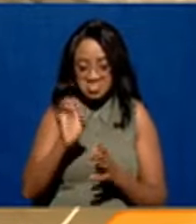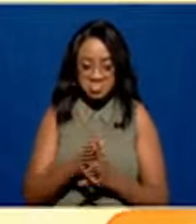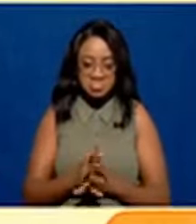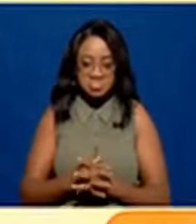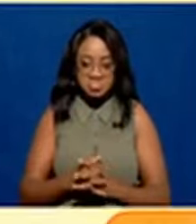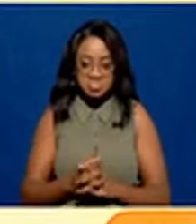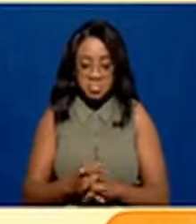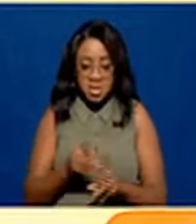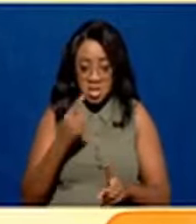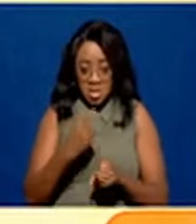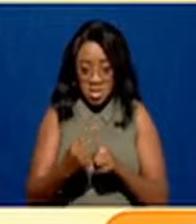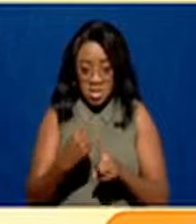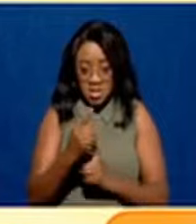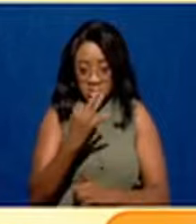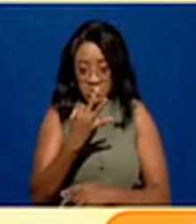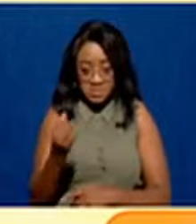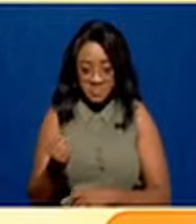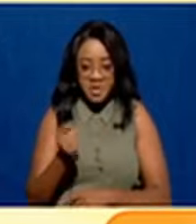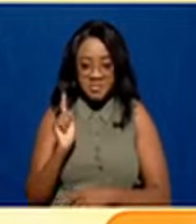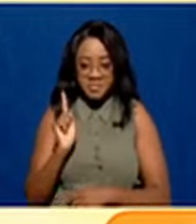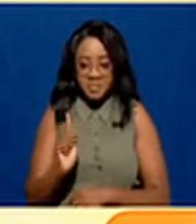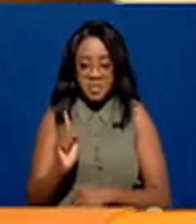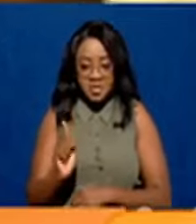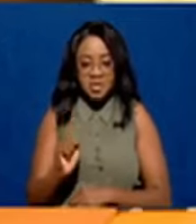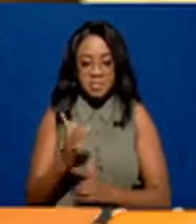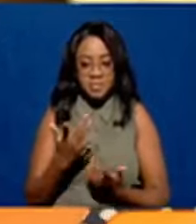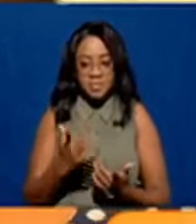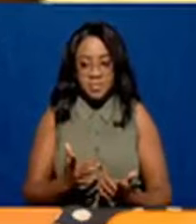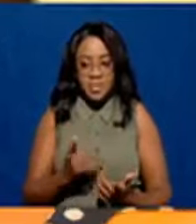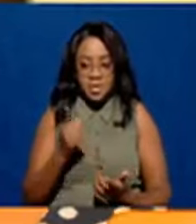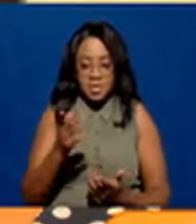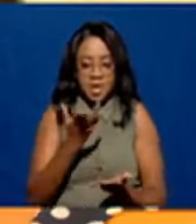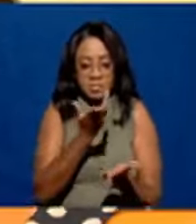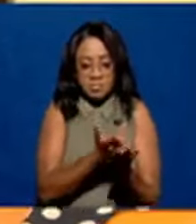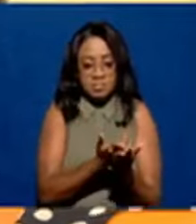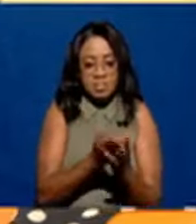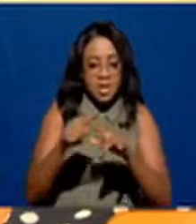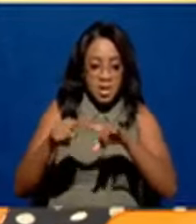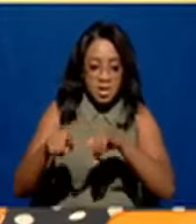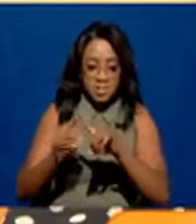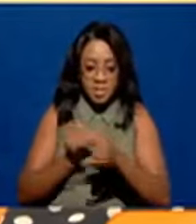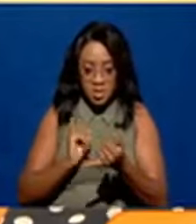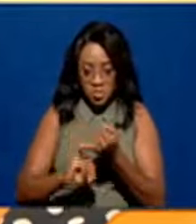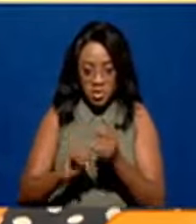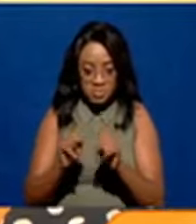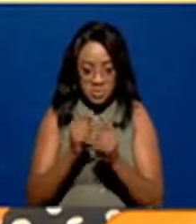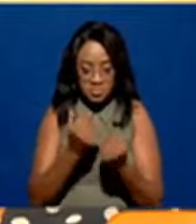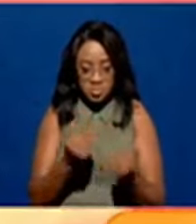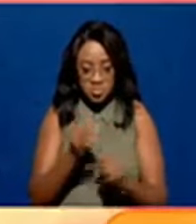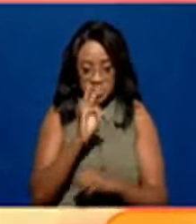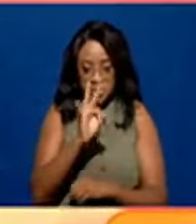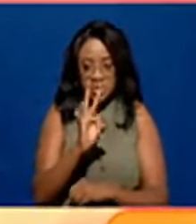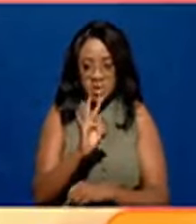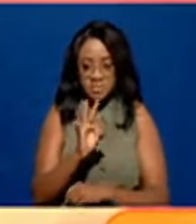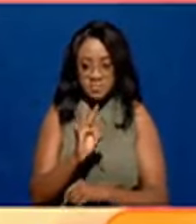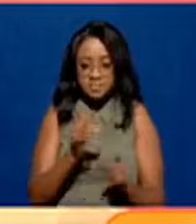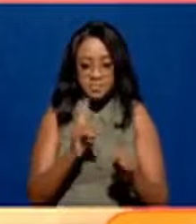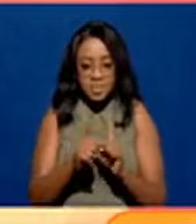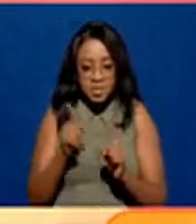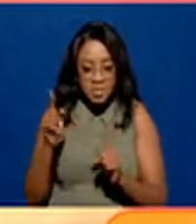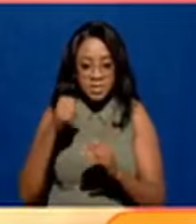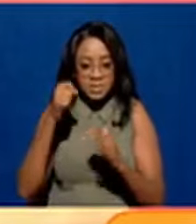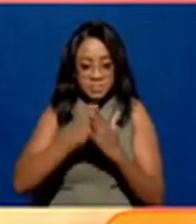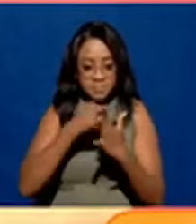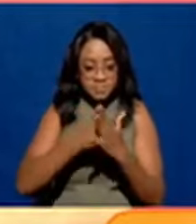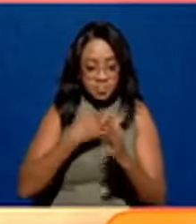the last 35 years, he has been bedridden, depending on his wife and three children. But it is the fight to